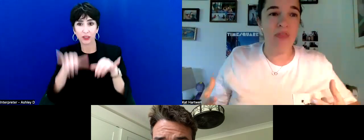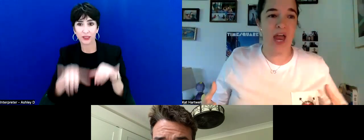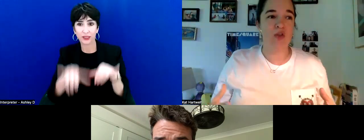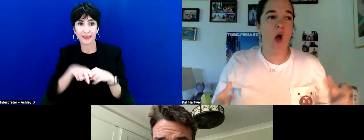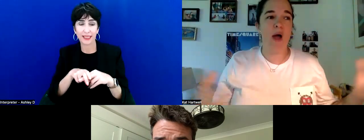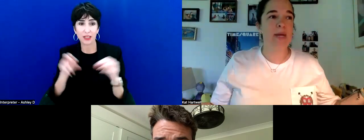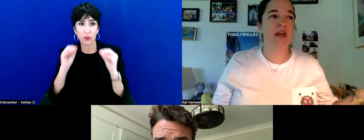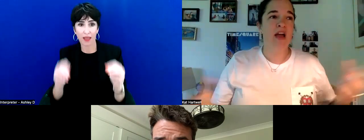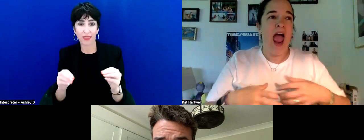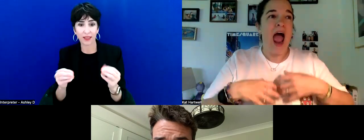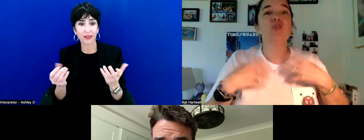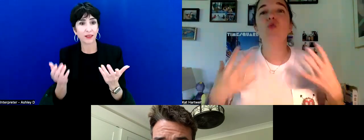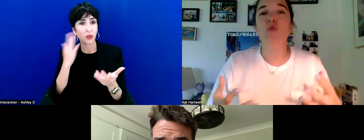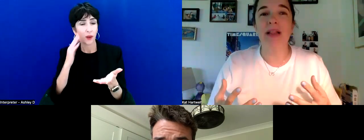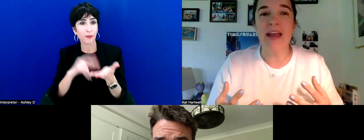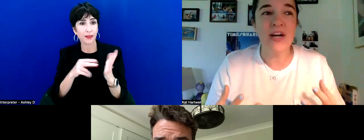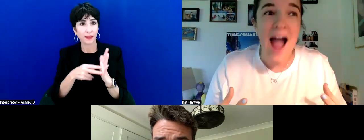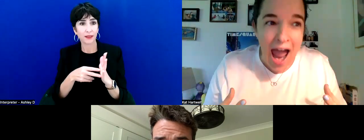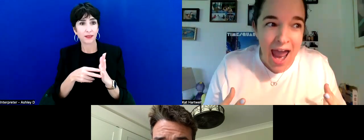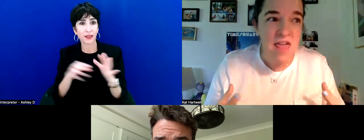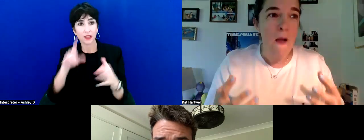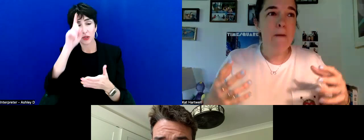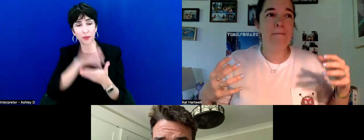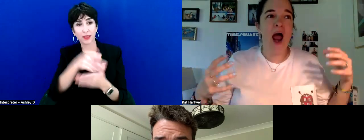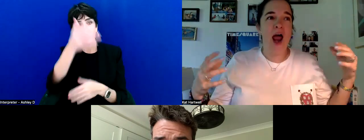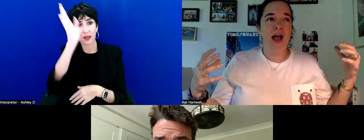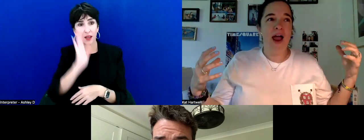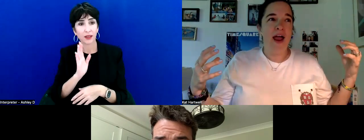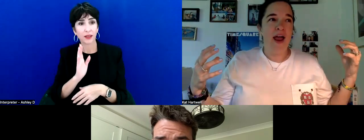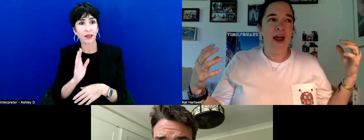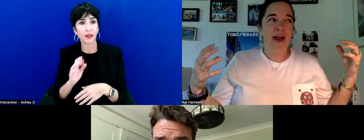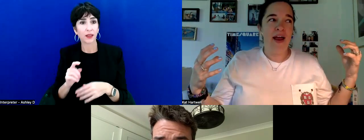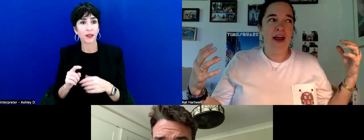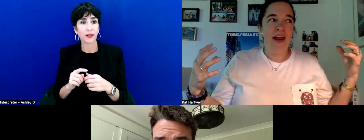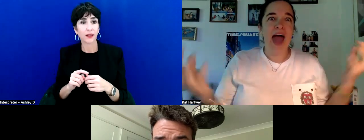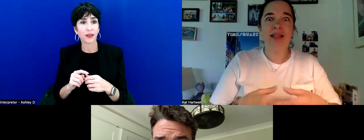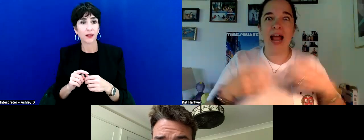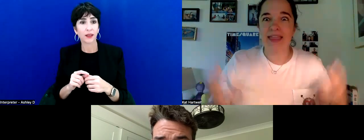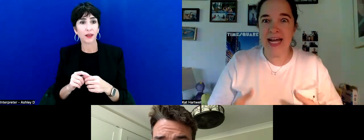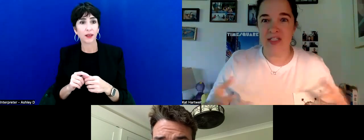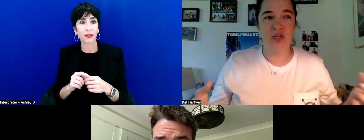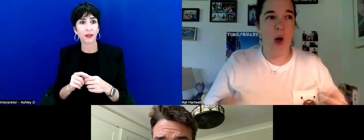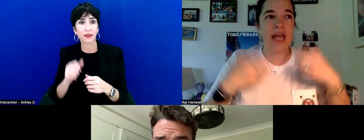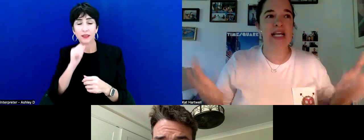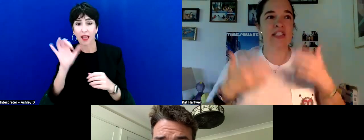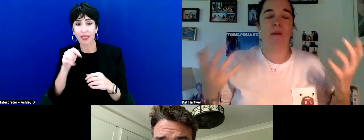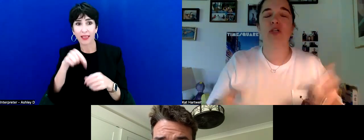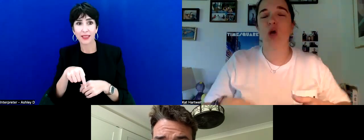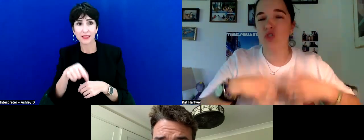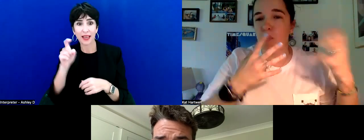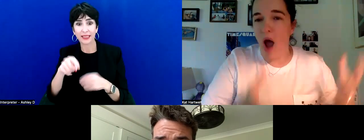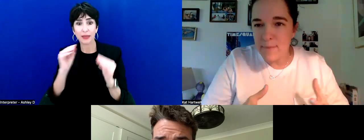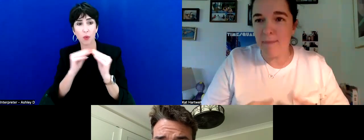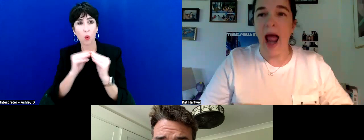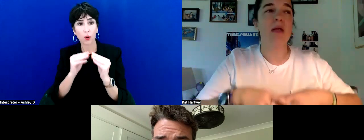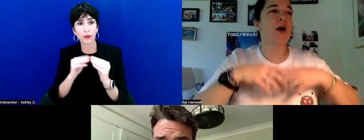do nothing. I do believe in God, but not like this. I need something. So